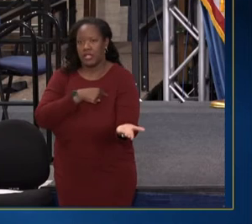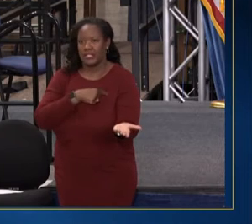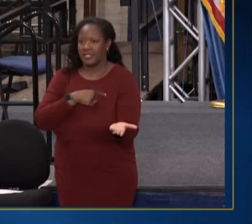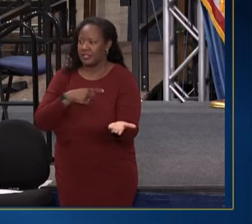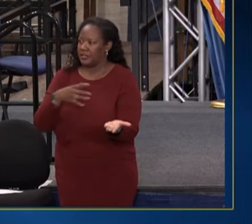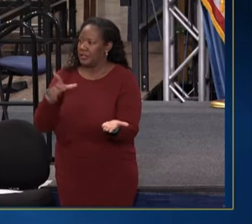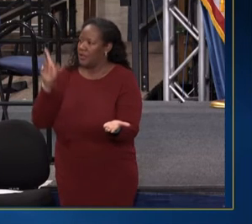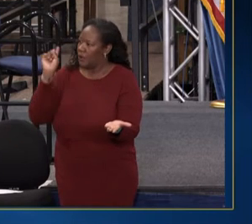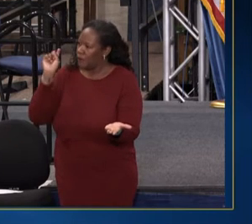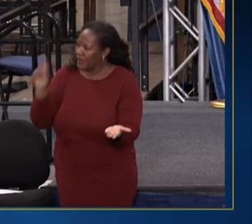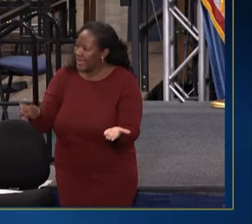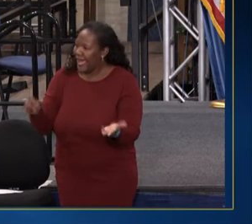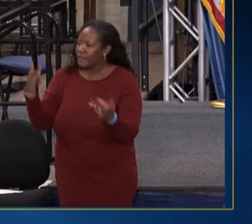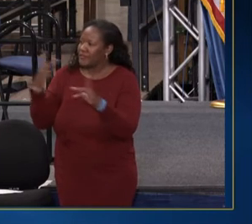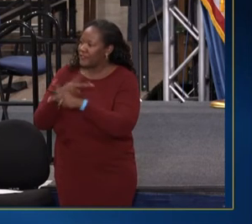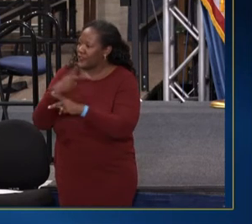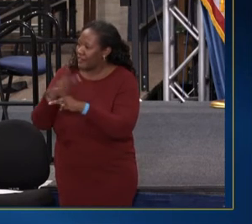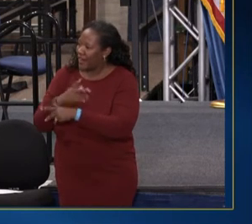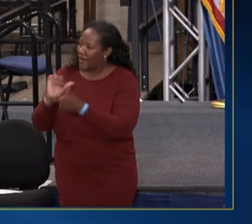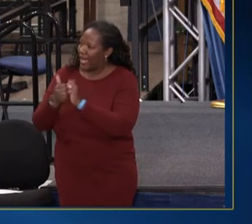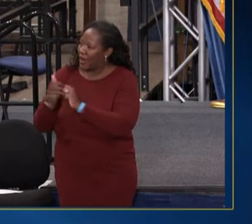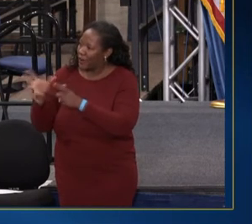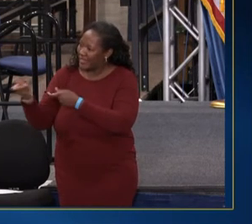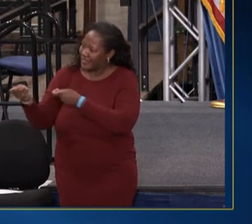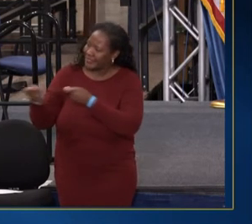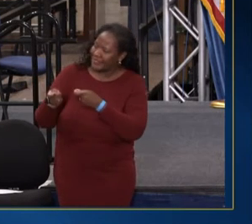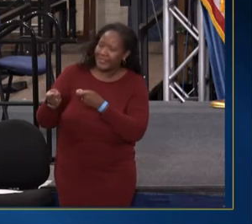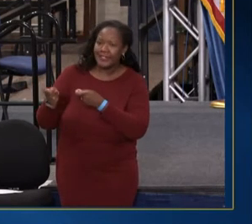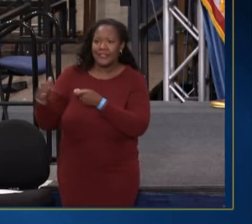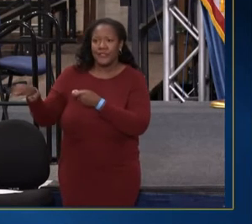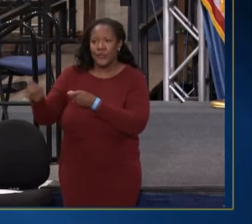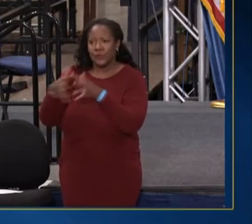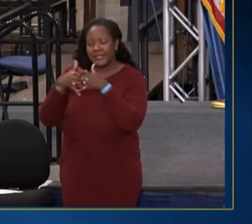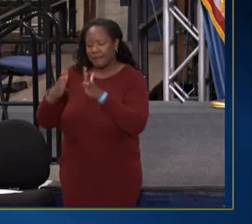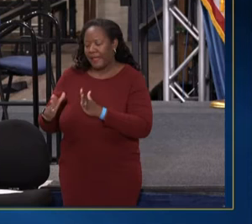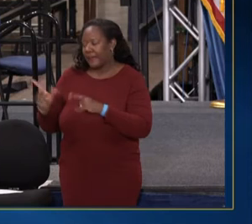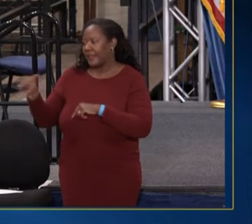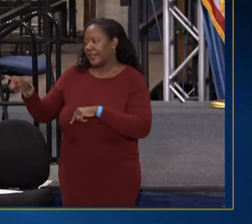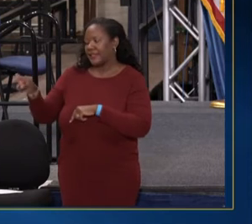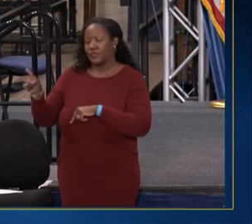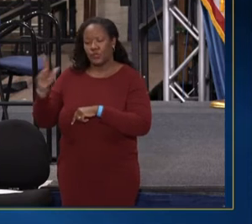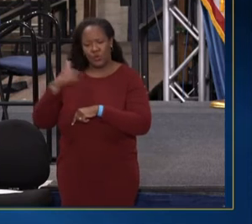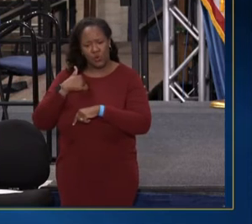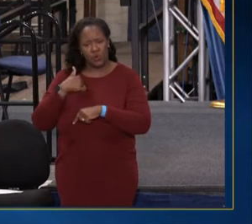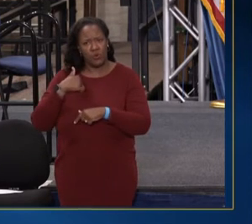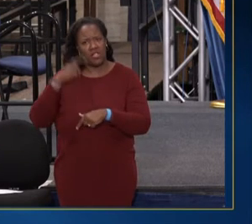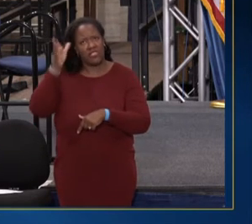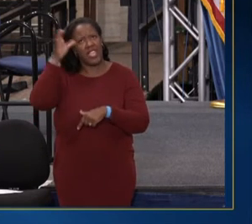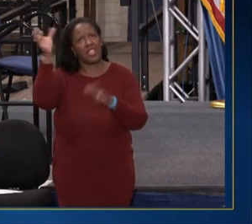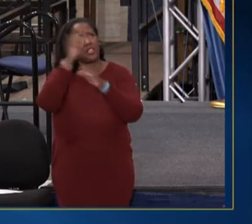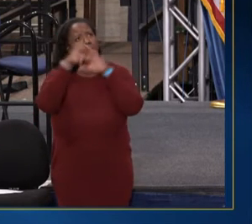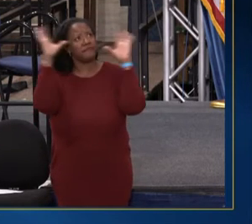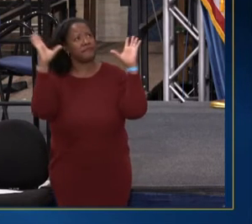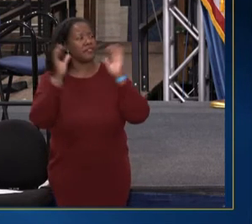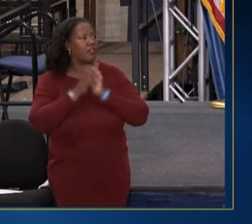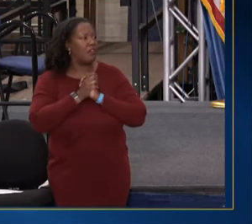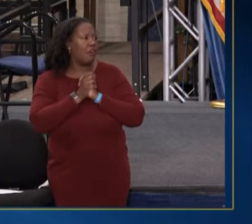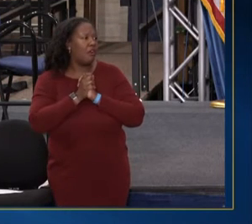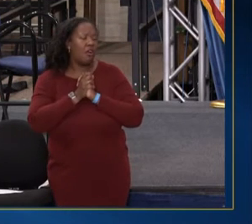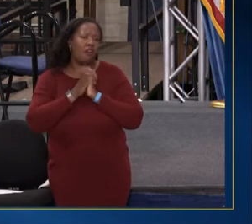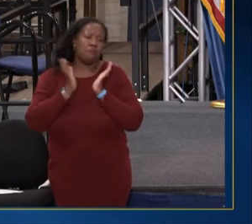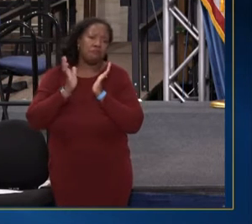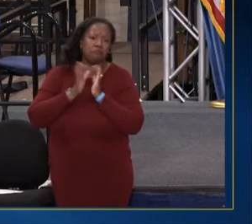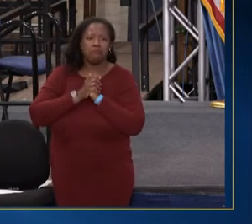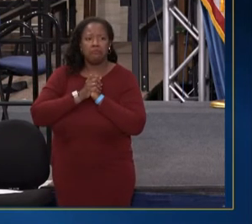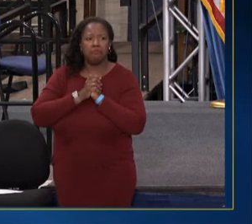We have to figure out how we get all those Americans who have a conception that with just a little bit